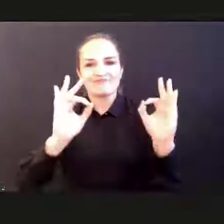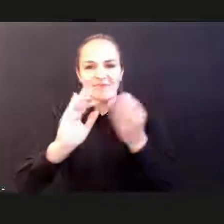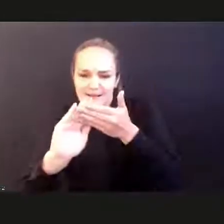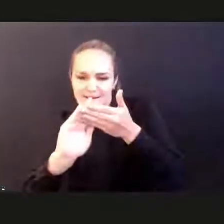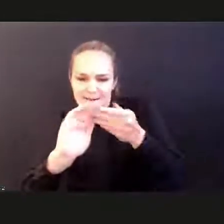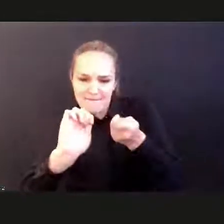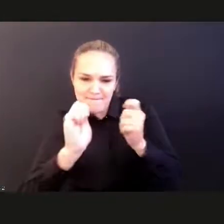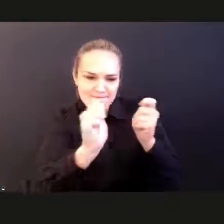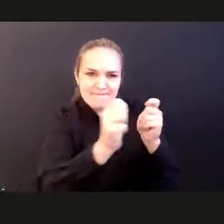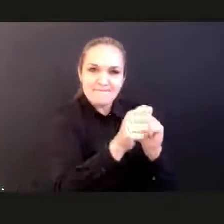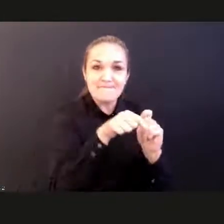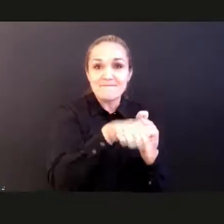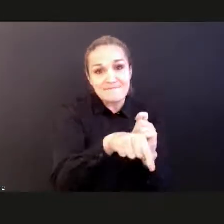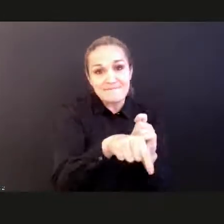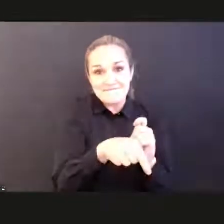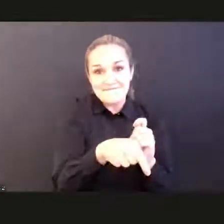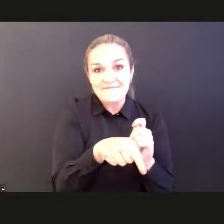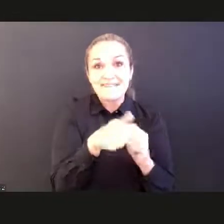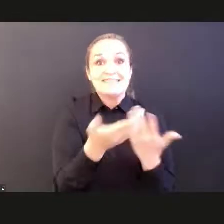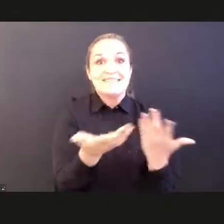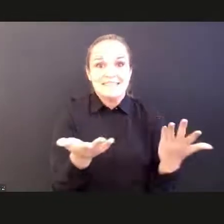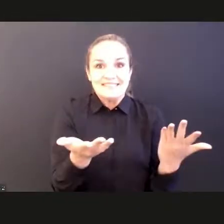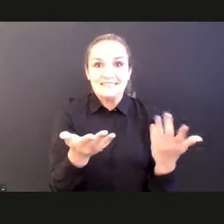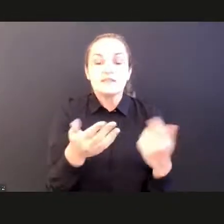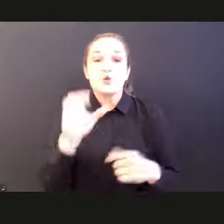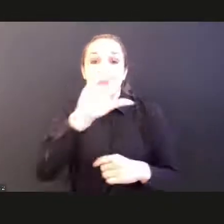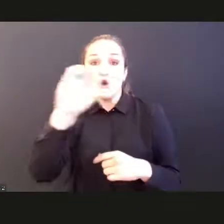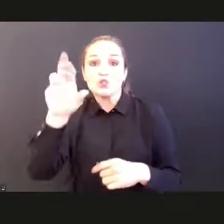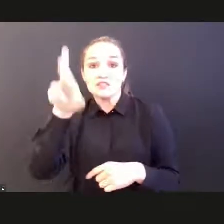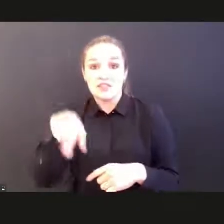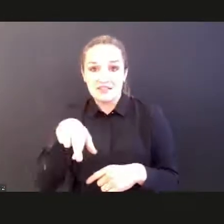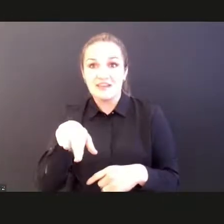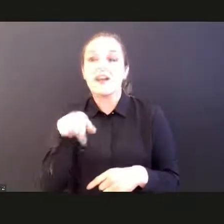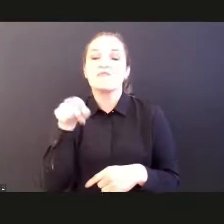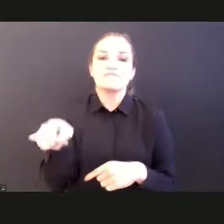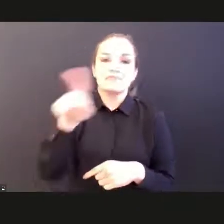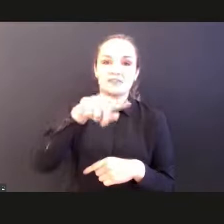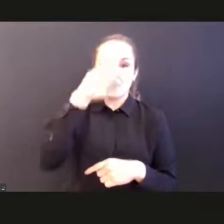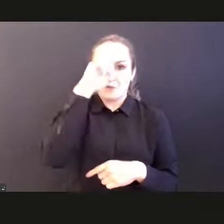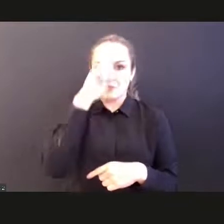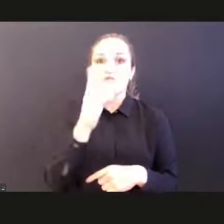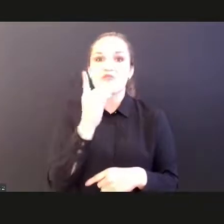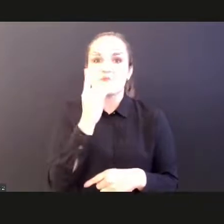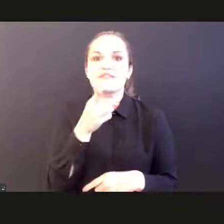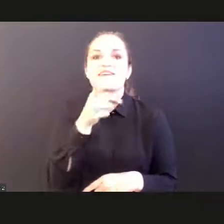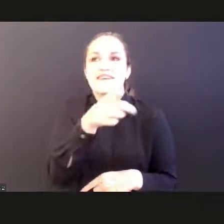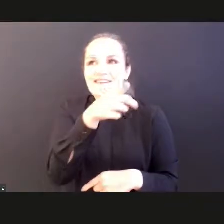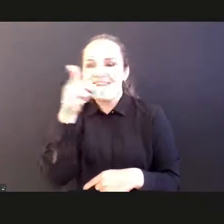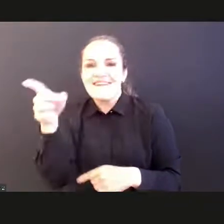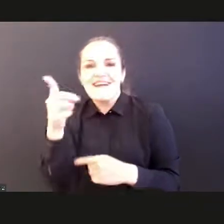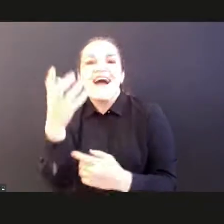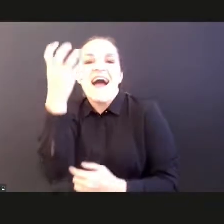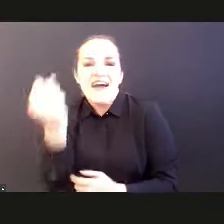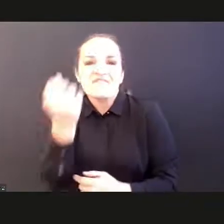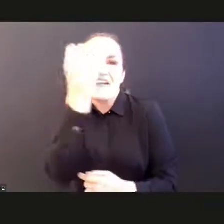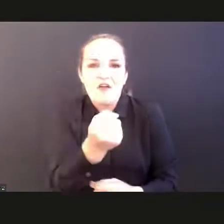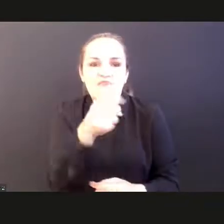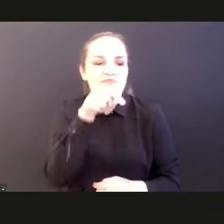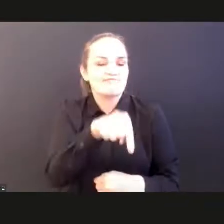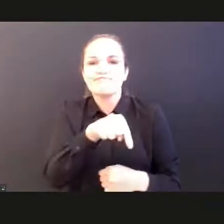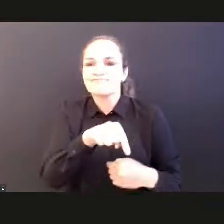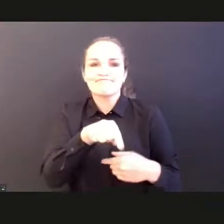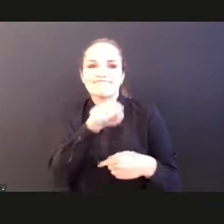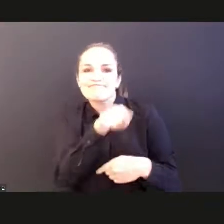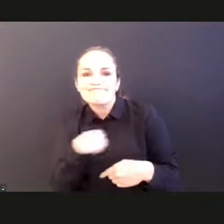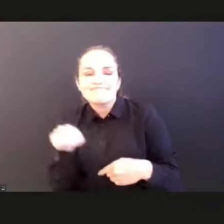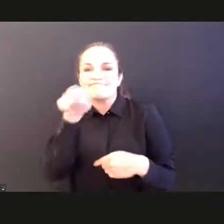Dominican Republic of how they got their economic ecosystem regulatory framework correct. Some of the problems